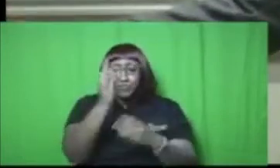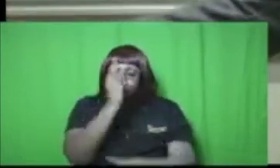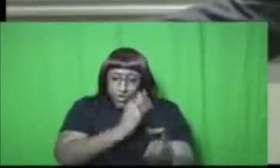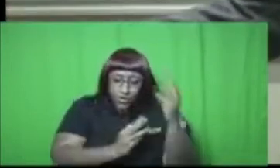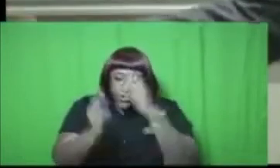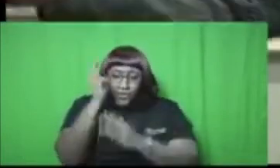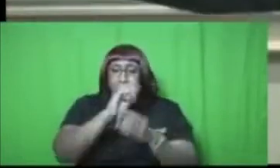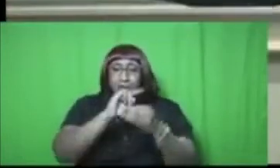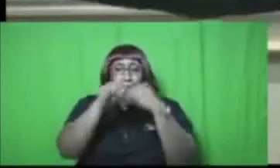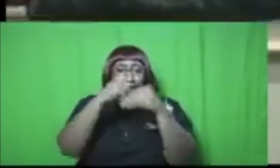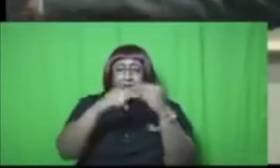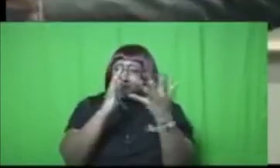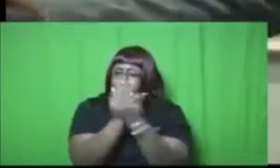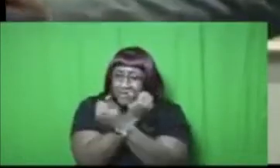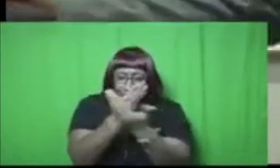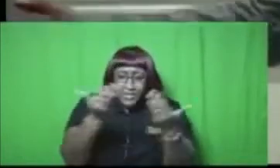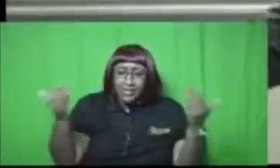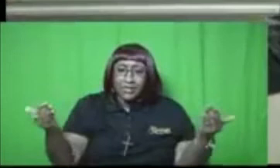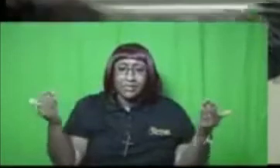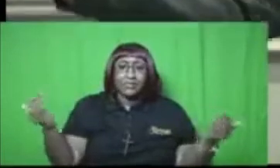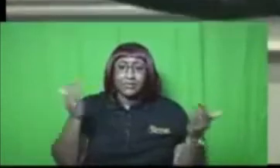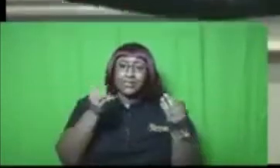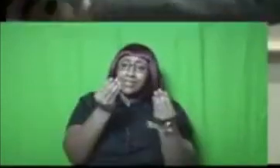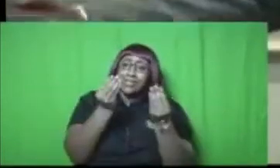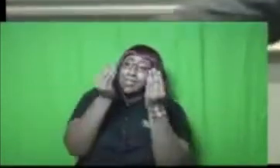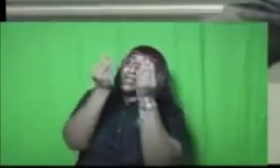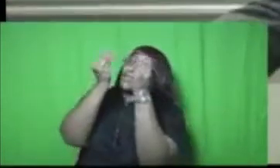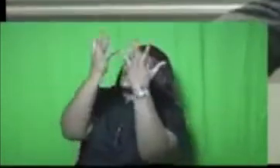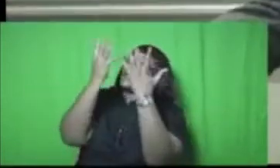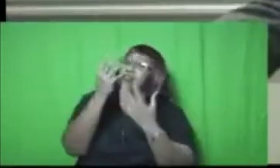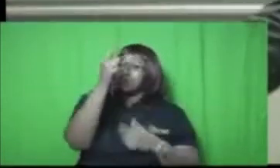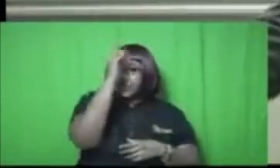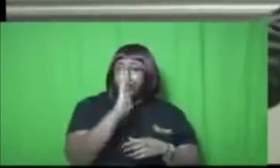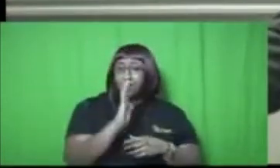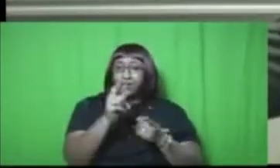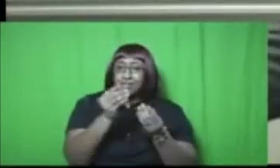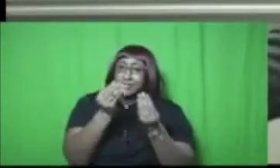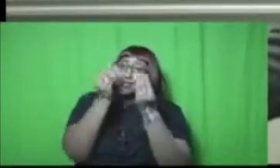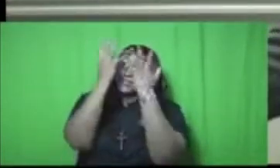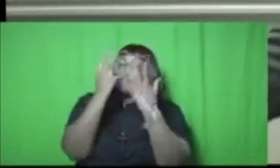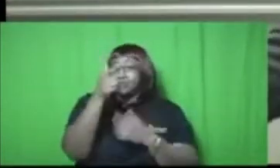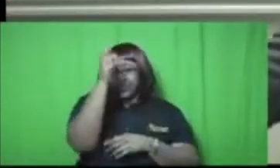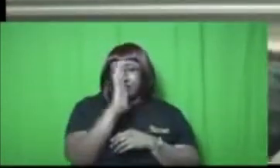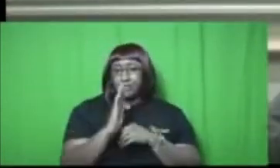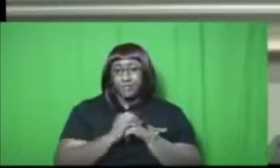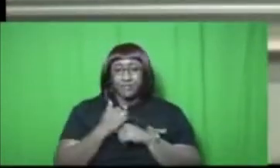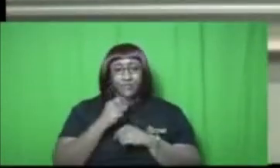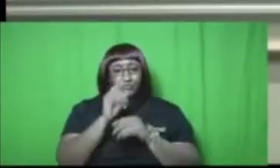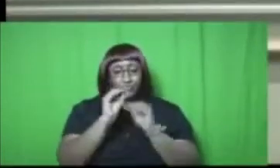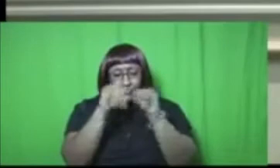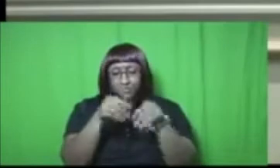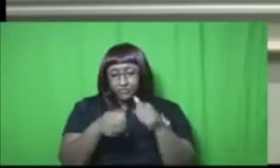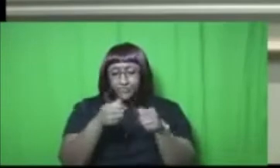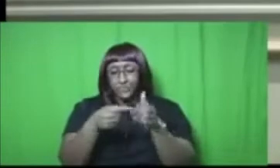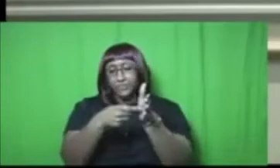Everything you're worried about, give it to God. give it to God. I want you to put in that